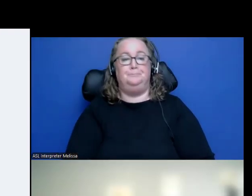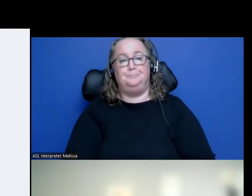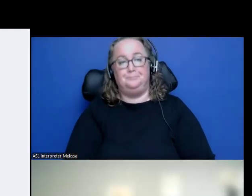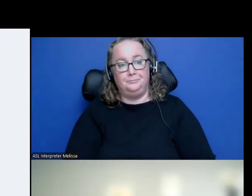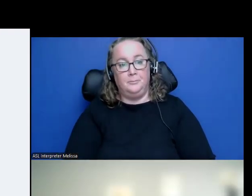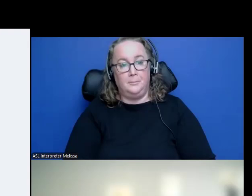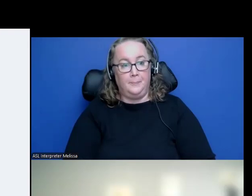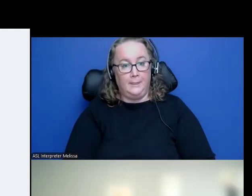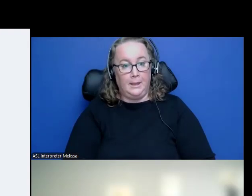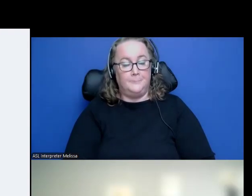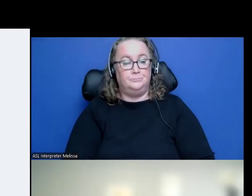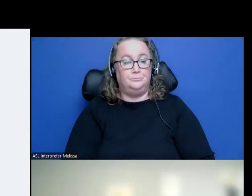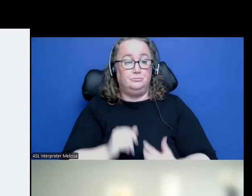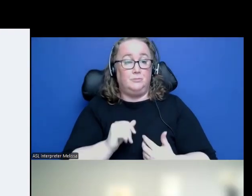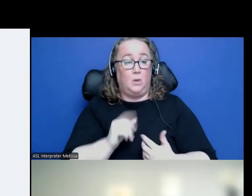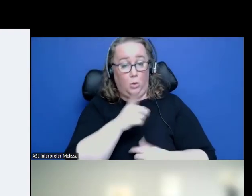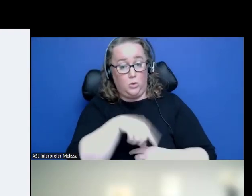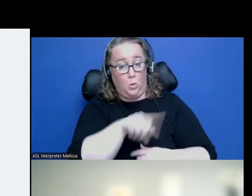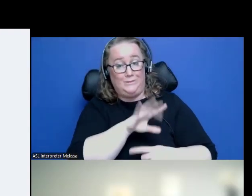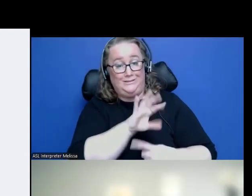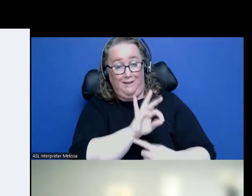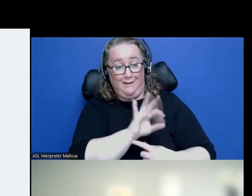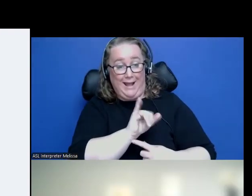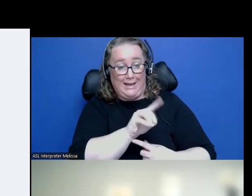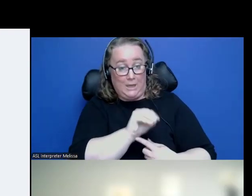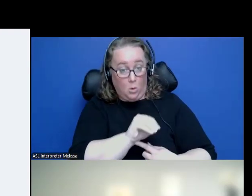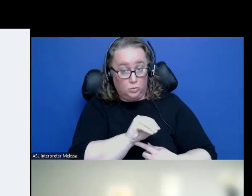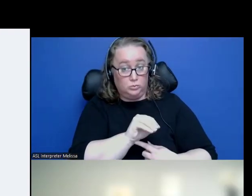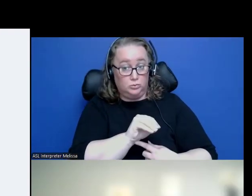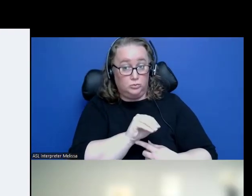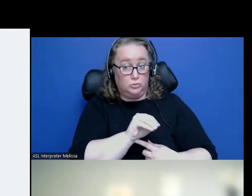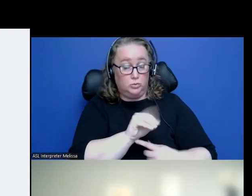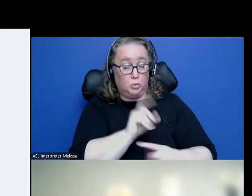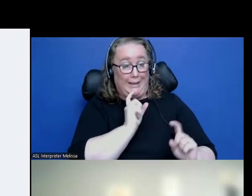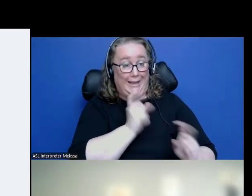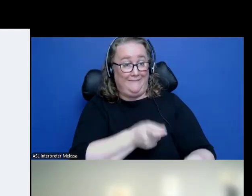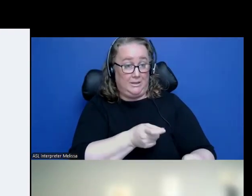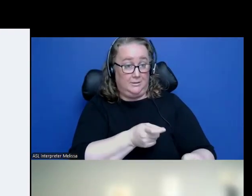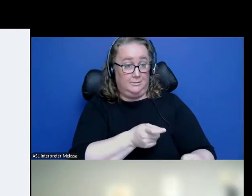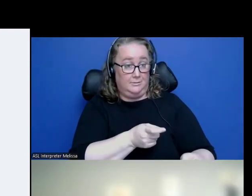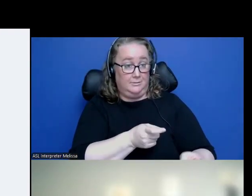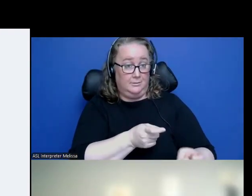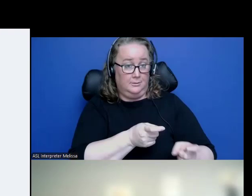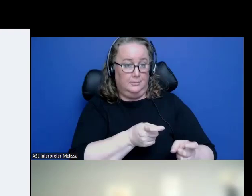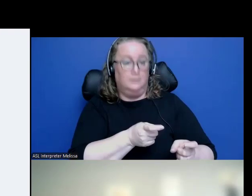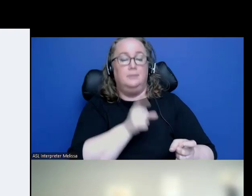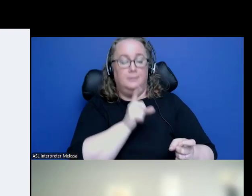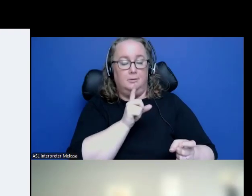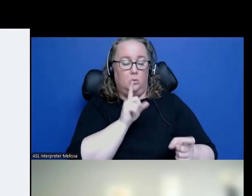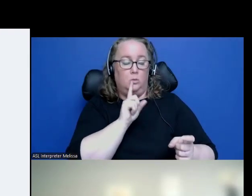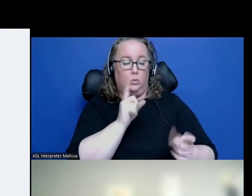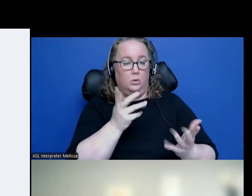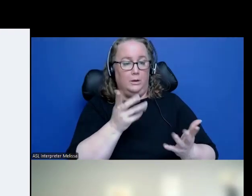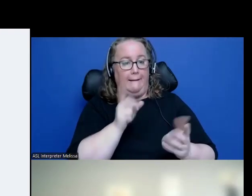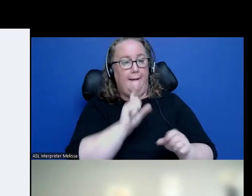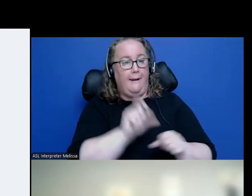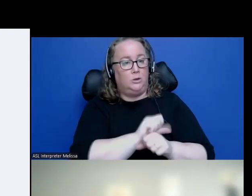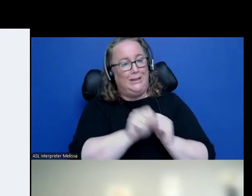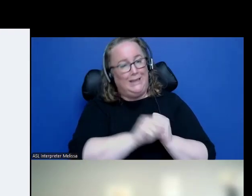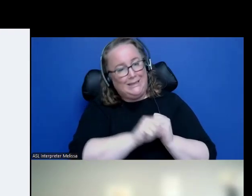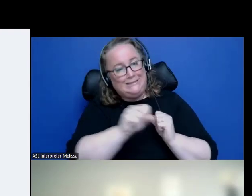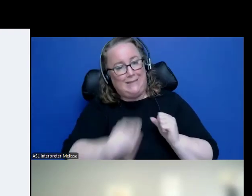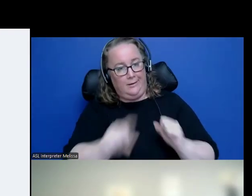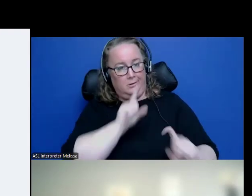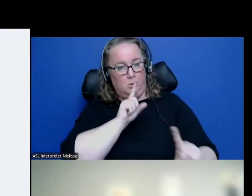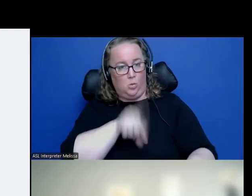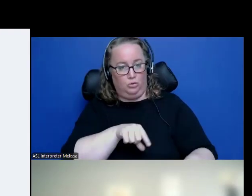the 9 IDOs that were issued were extended orders. Those orders